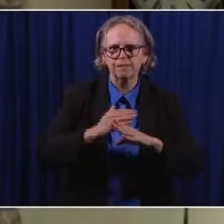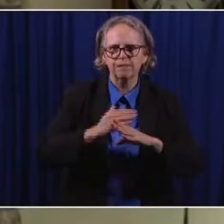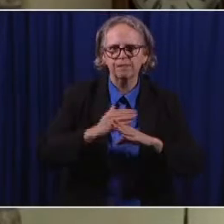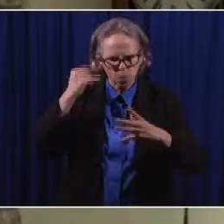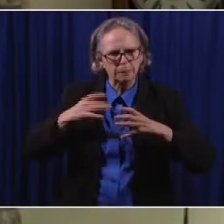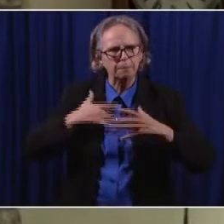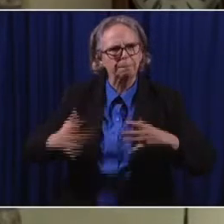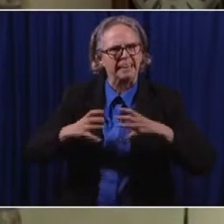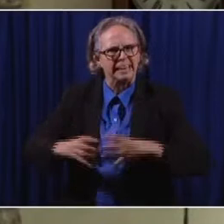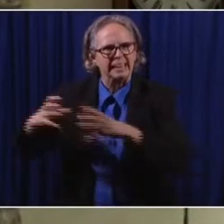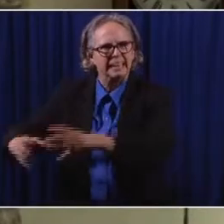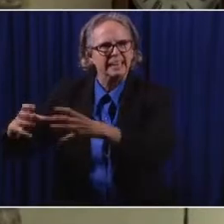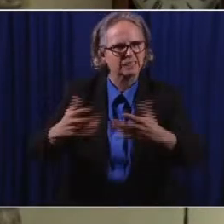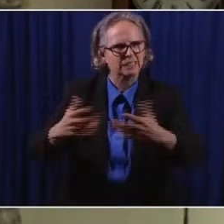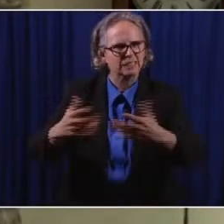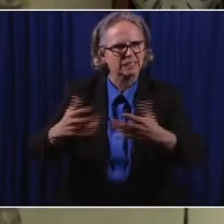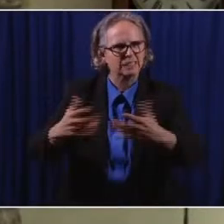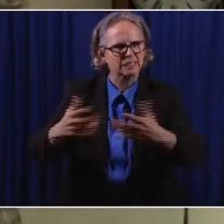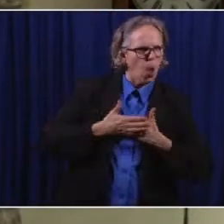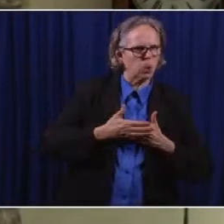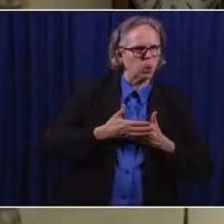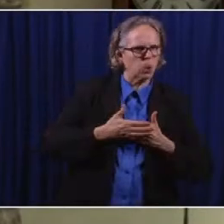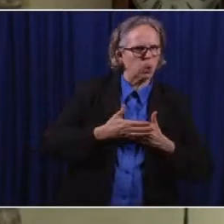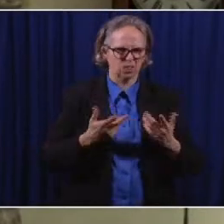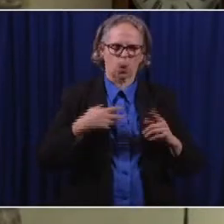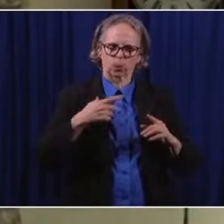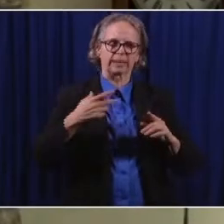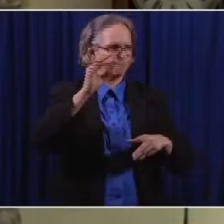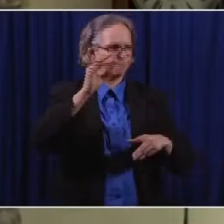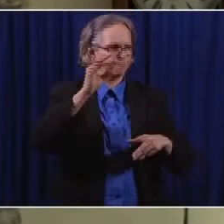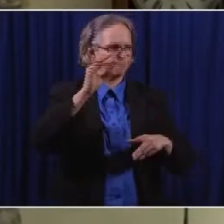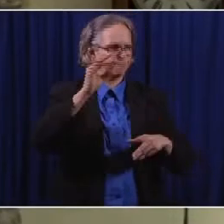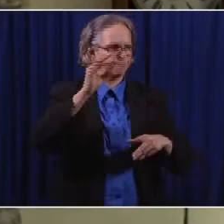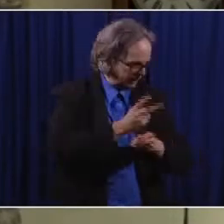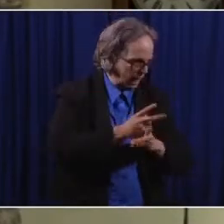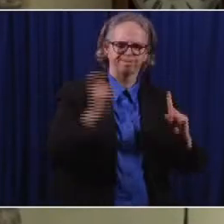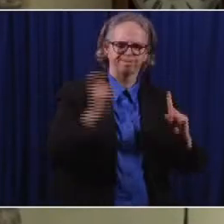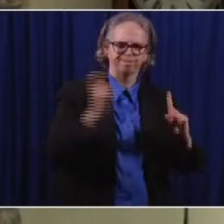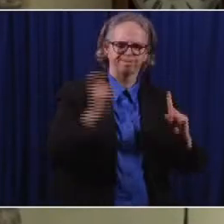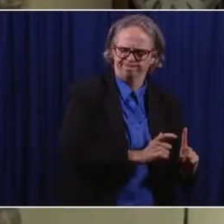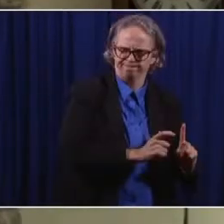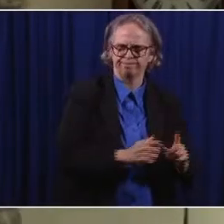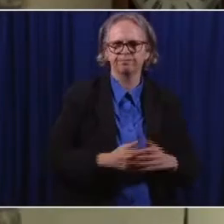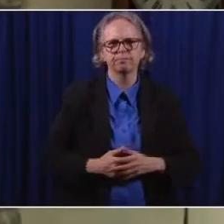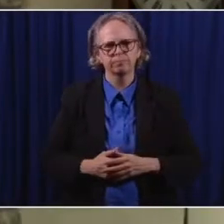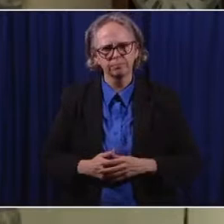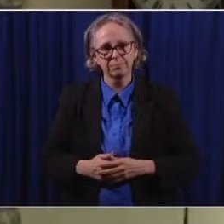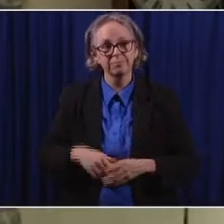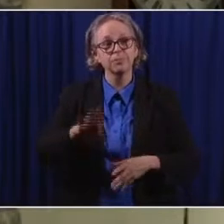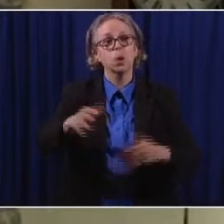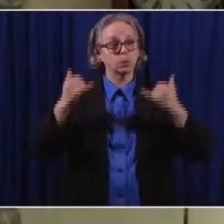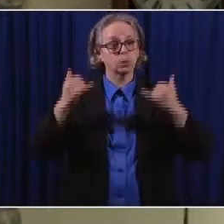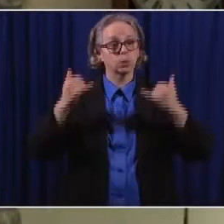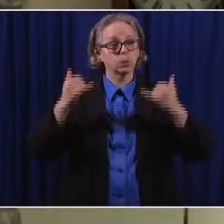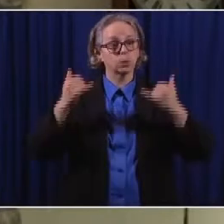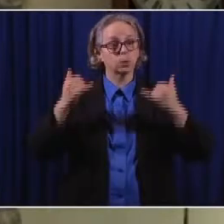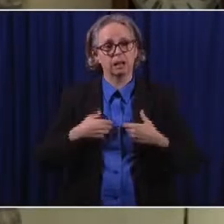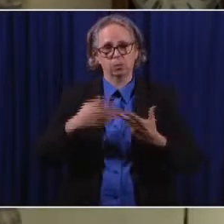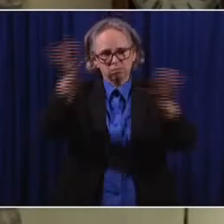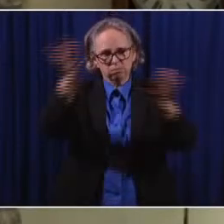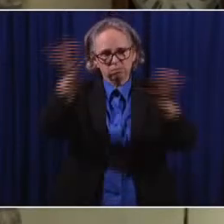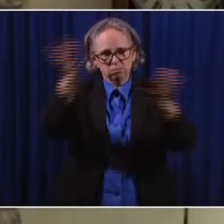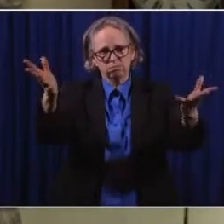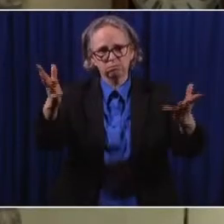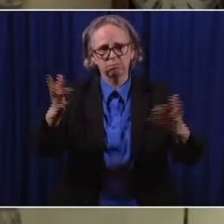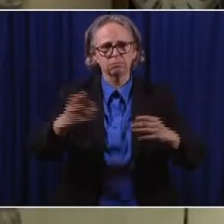need. We're going to today release our rapid response guide for migrant and seasonal farm workers to